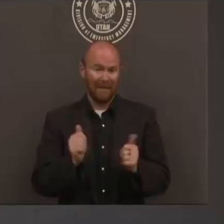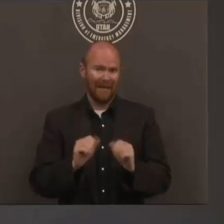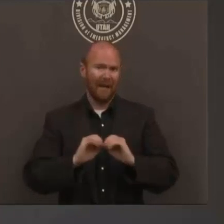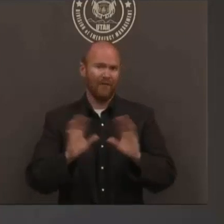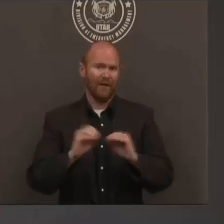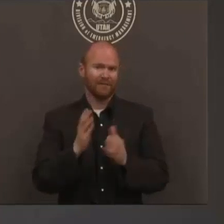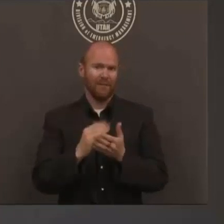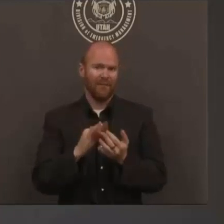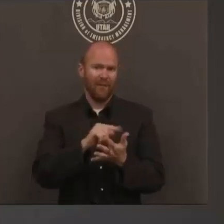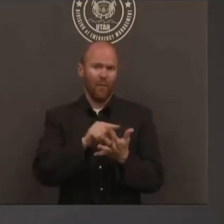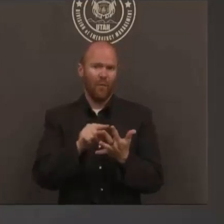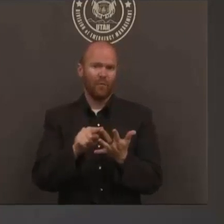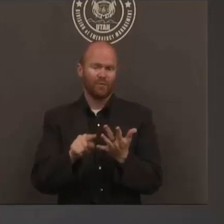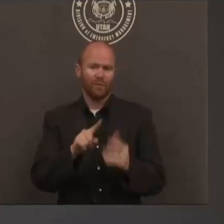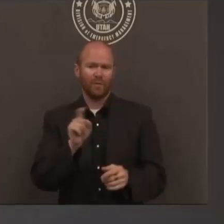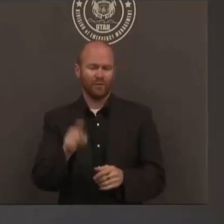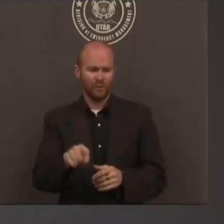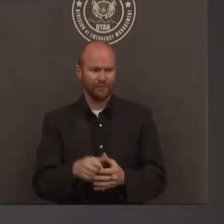things.